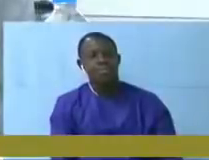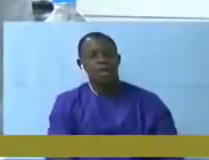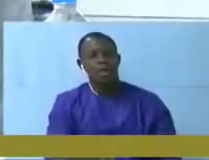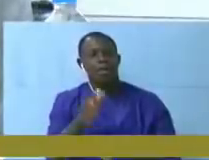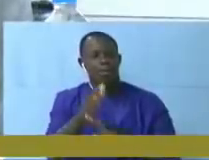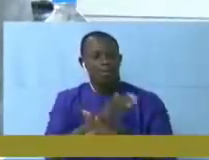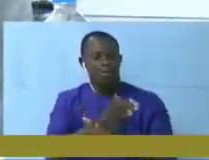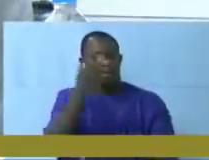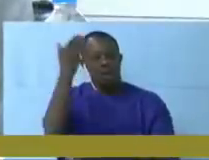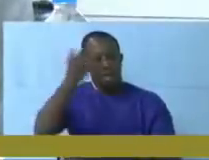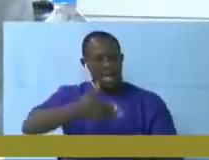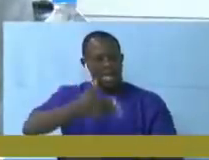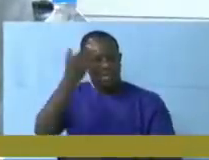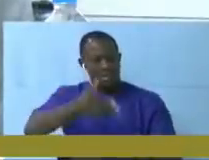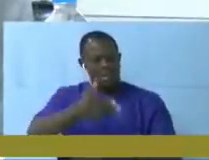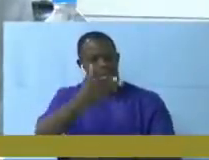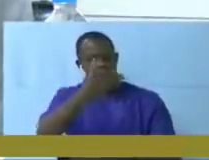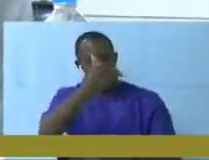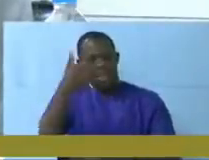1996 draft,